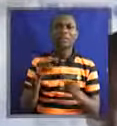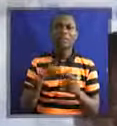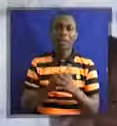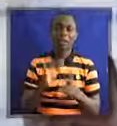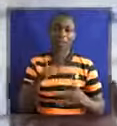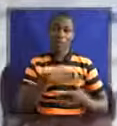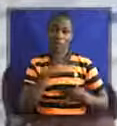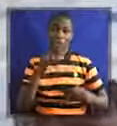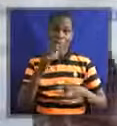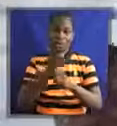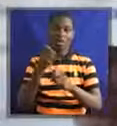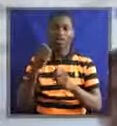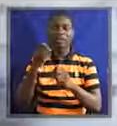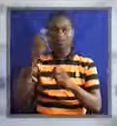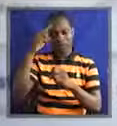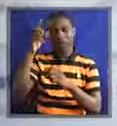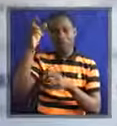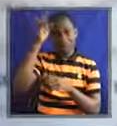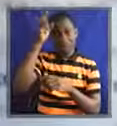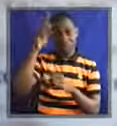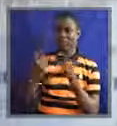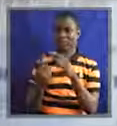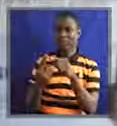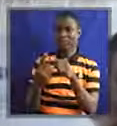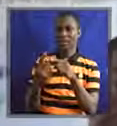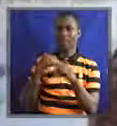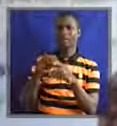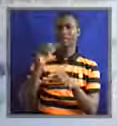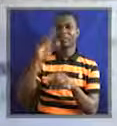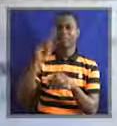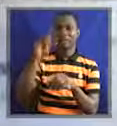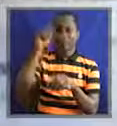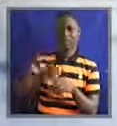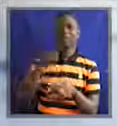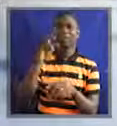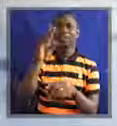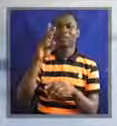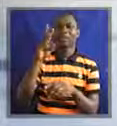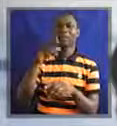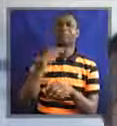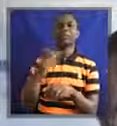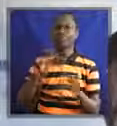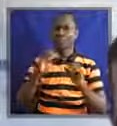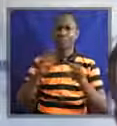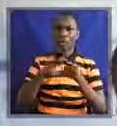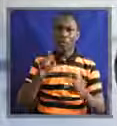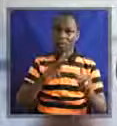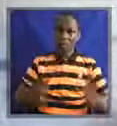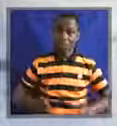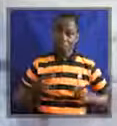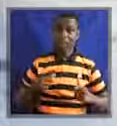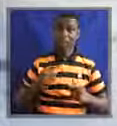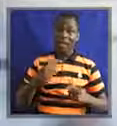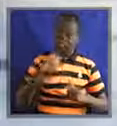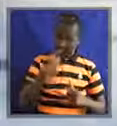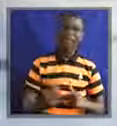Obeca at the Atrawa. Said the Ben Obey your cry at the Acomor on some. Ababa away, I will ask after 16 and your sofa. Now, so